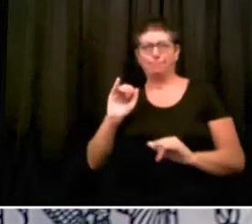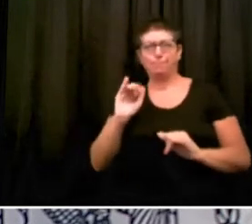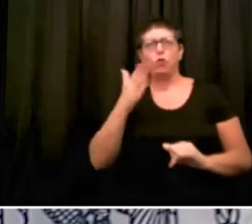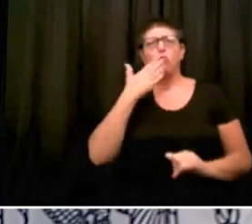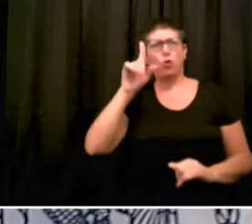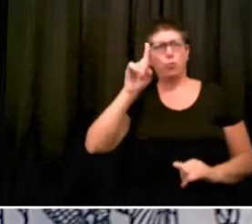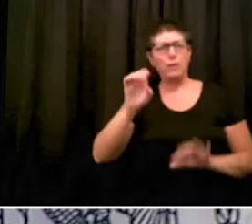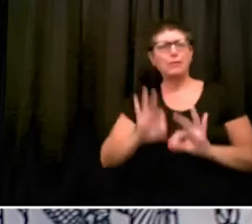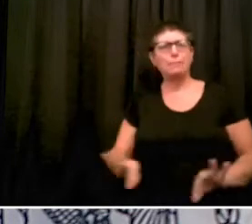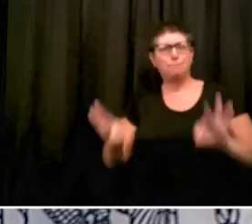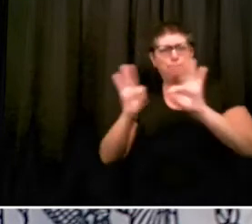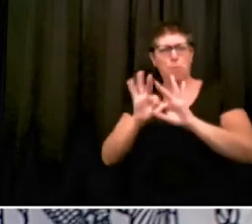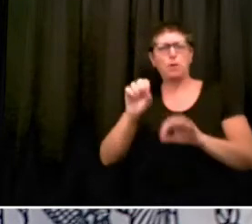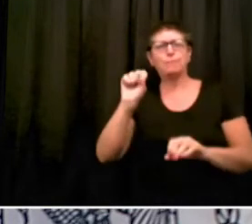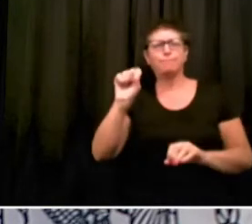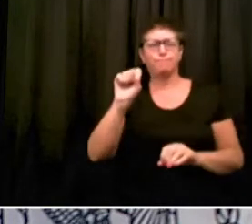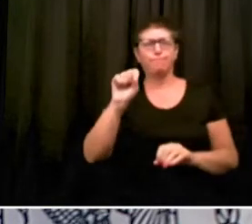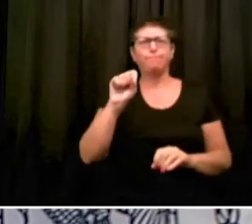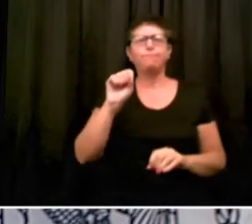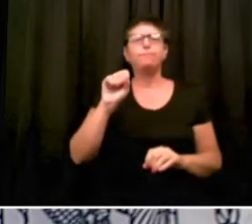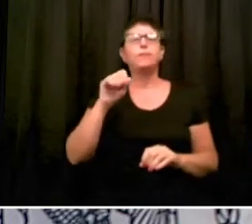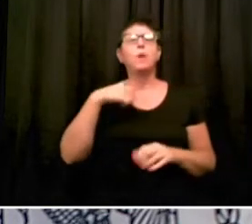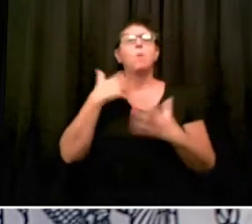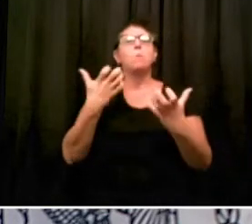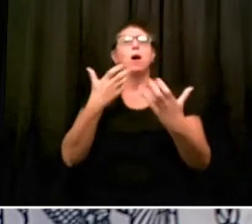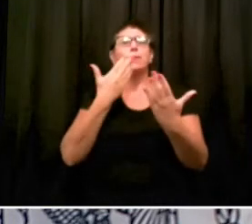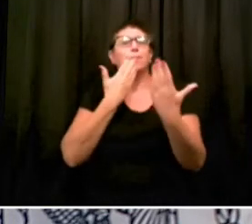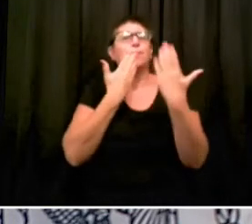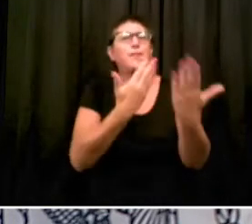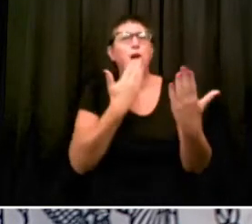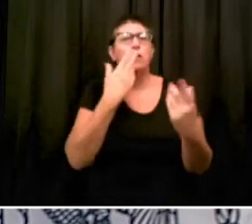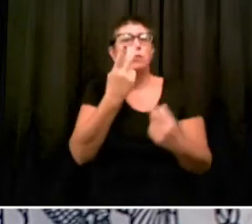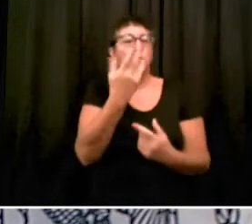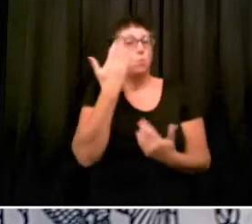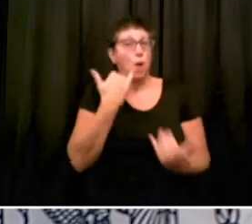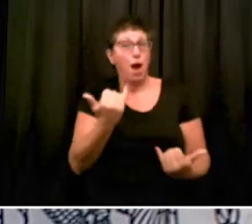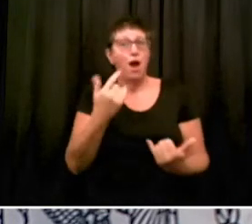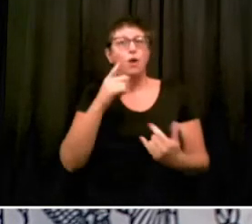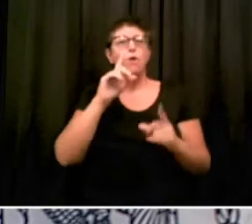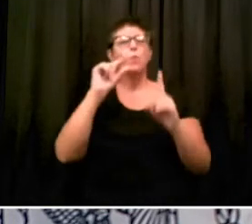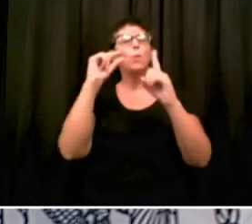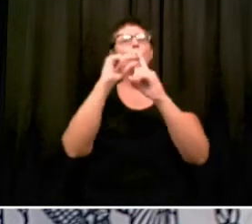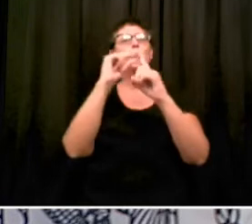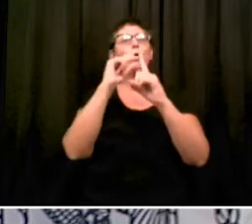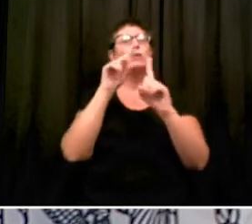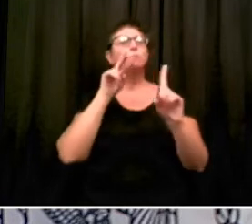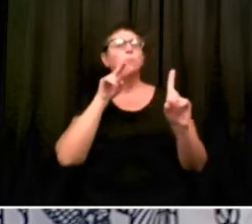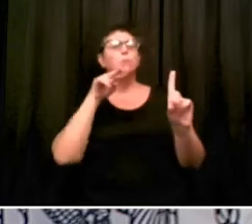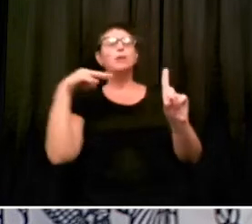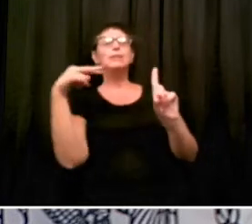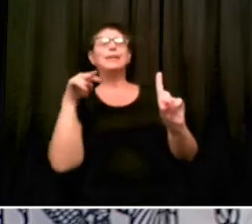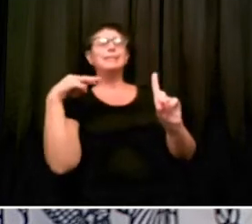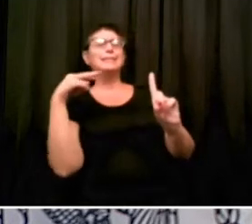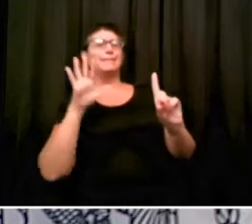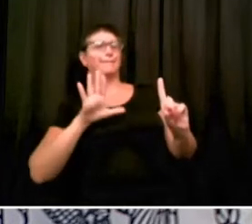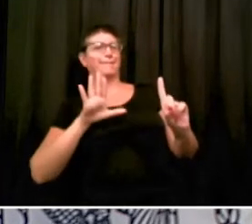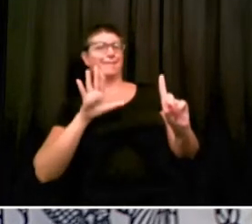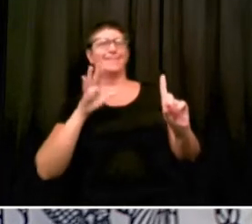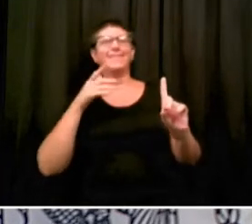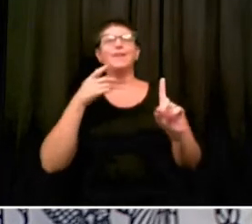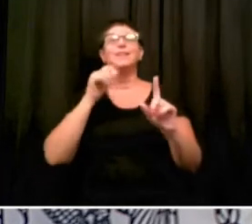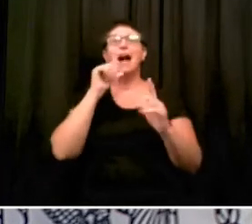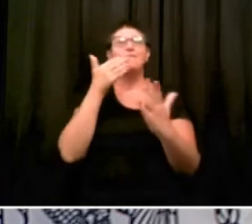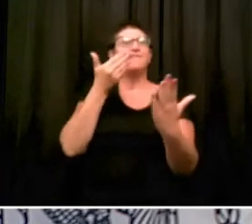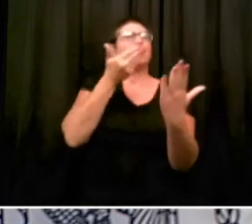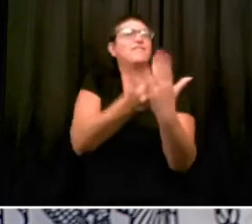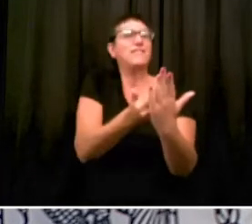for underlining the word perception. And you're absolutely right. If the implication is perception matters a lot in this world,